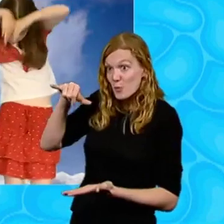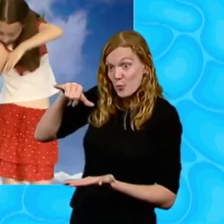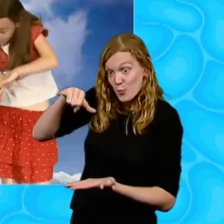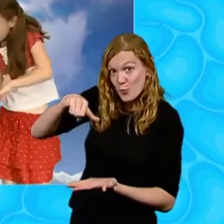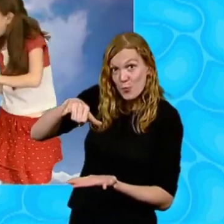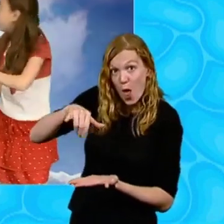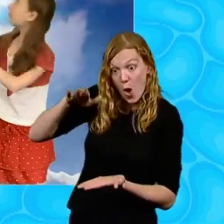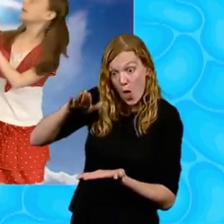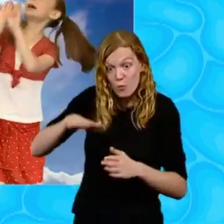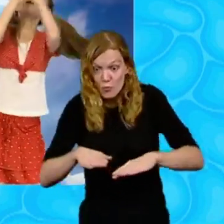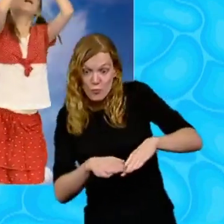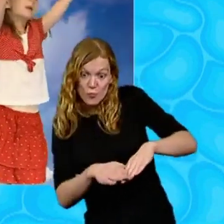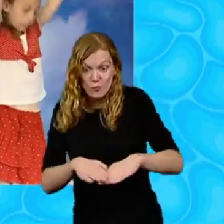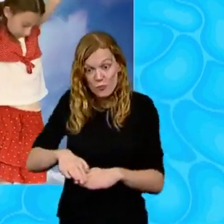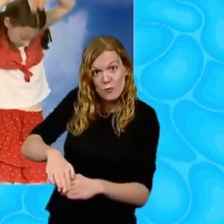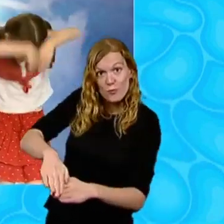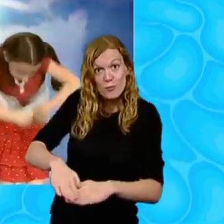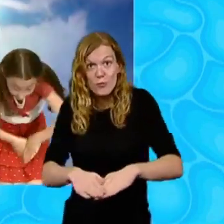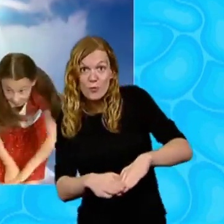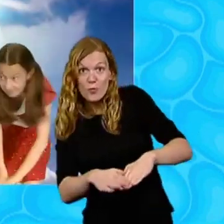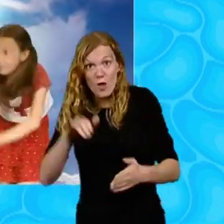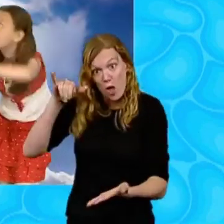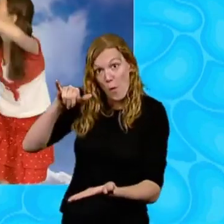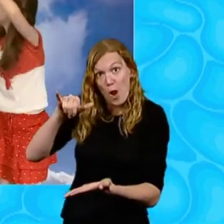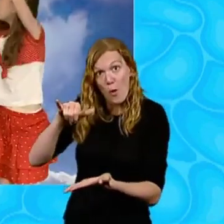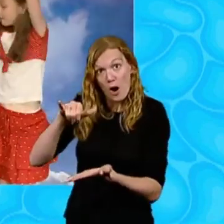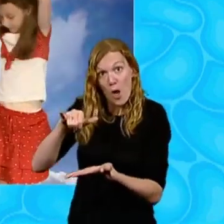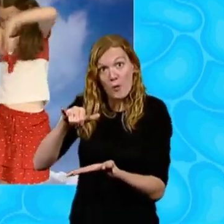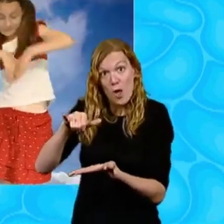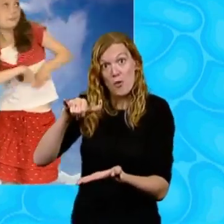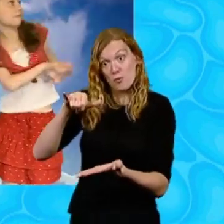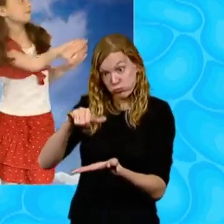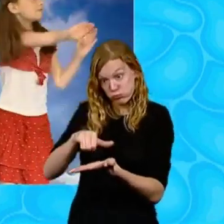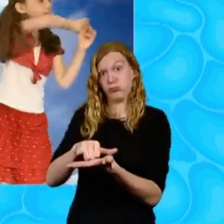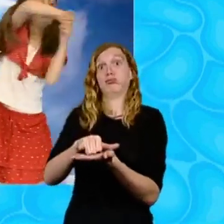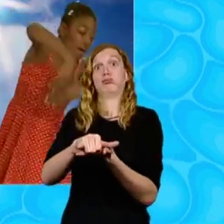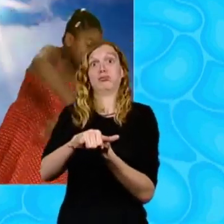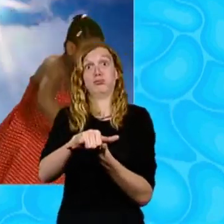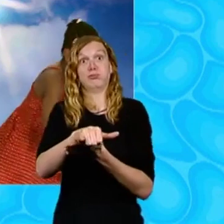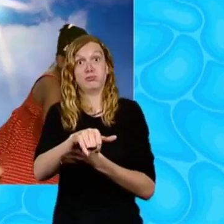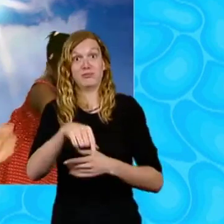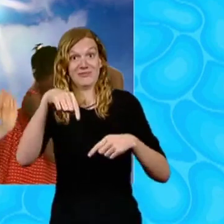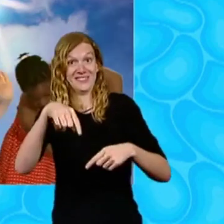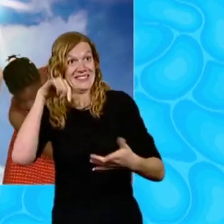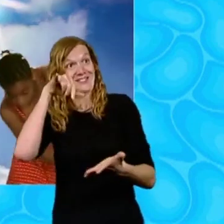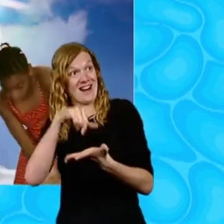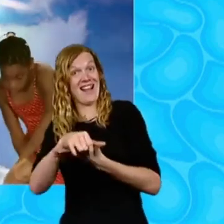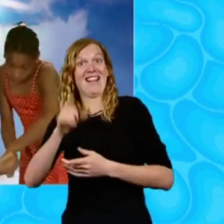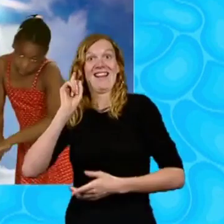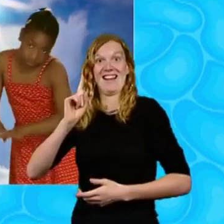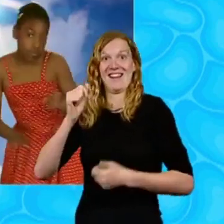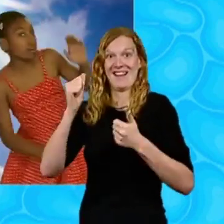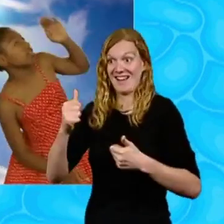flying low, low, low, past the ground below, 'cause flying's what we